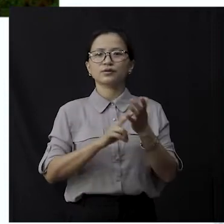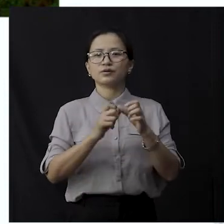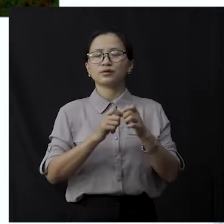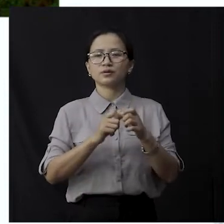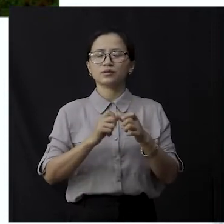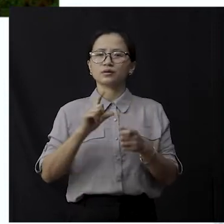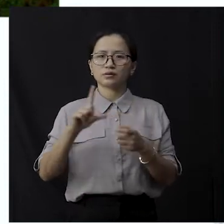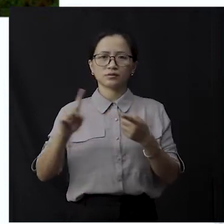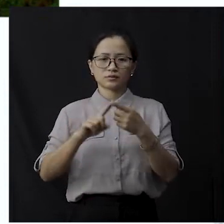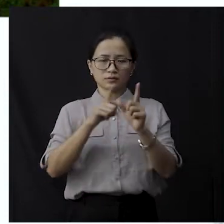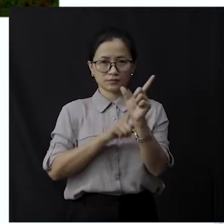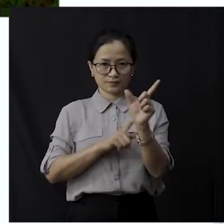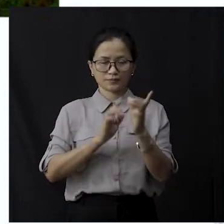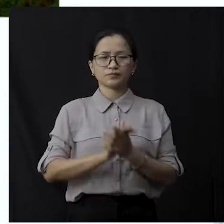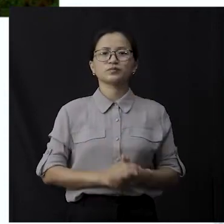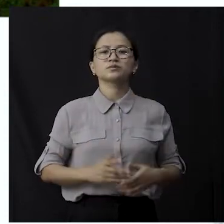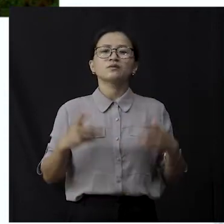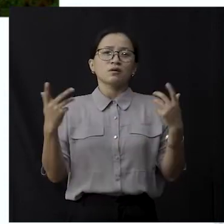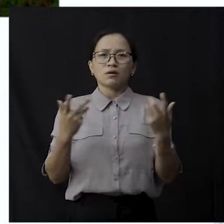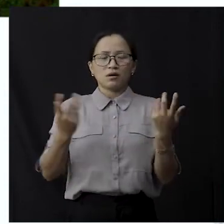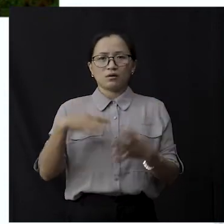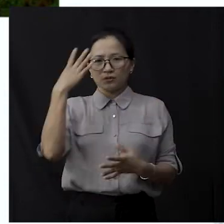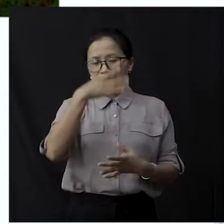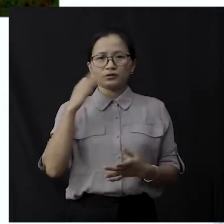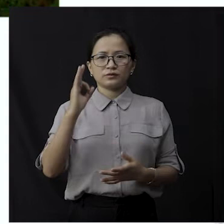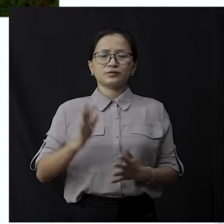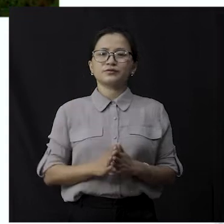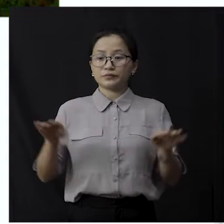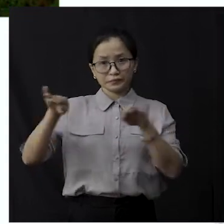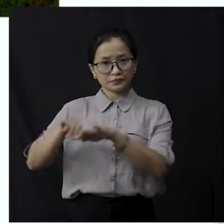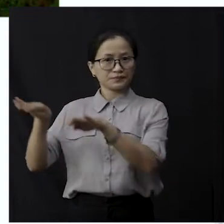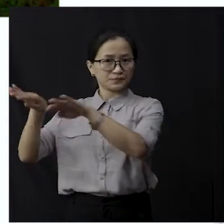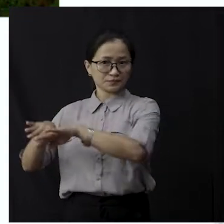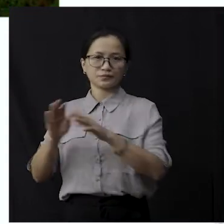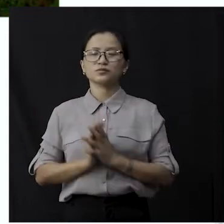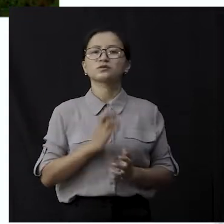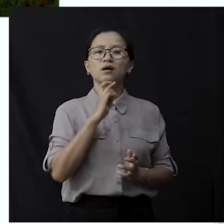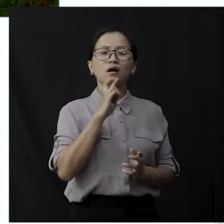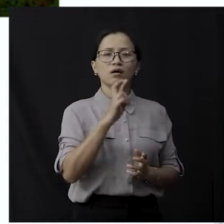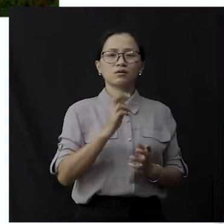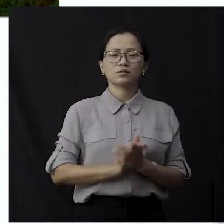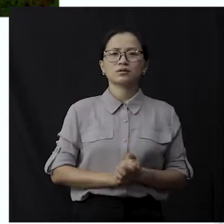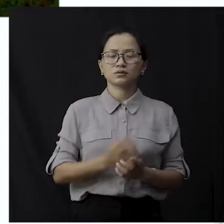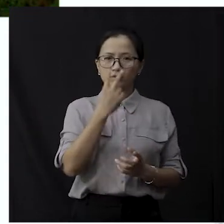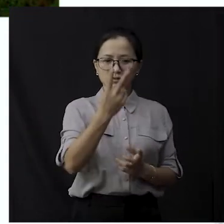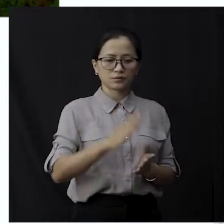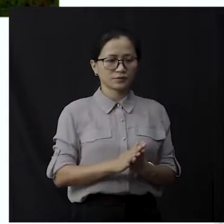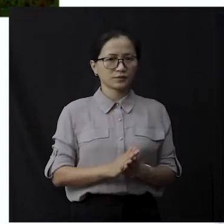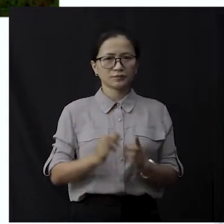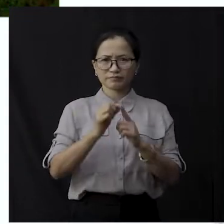Valley. Now we can see how beautiful the valleys are. Okay? So students, here you can see the picture of